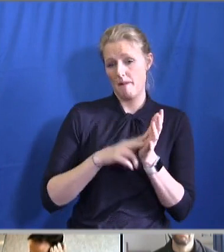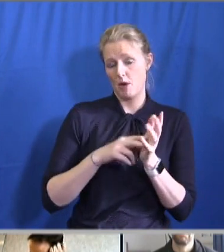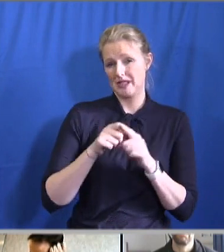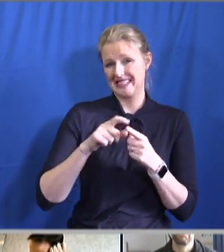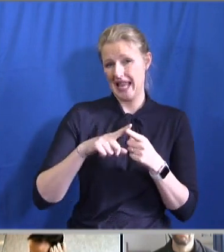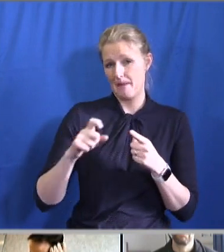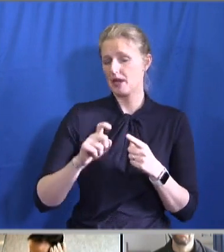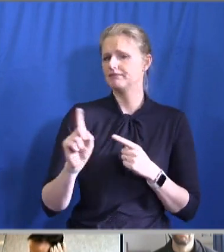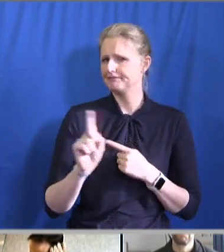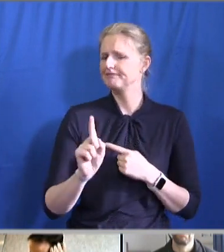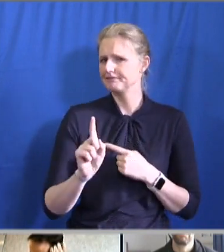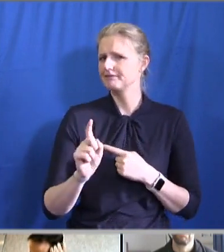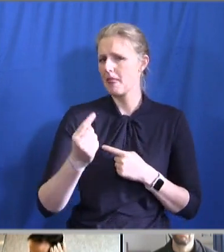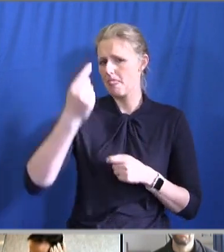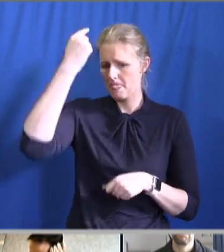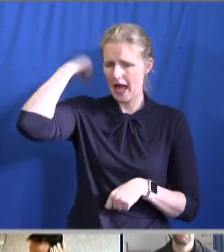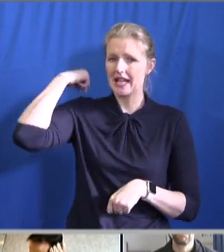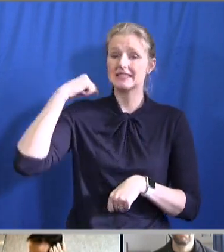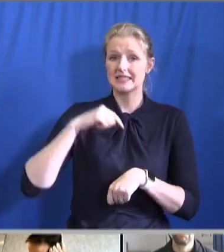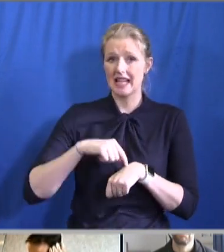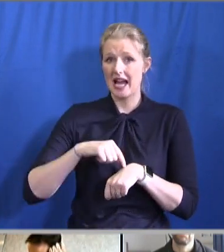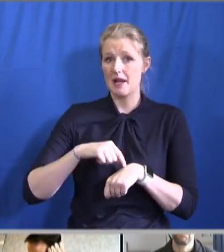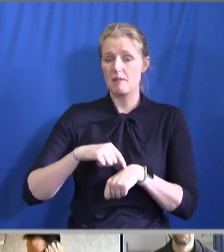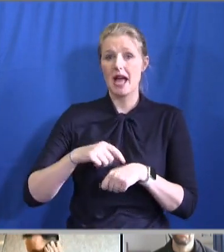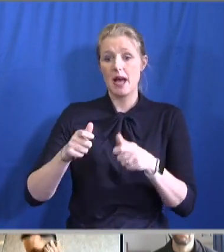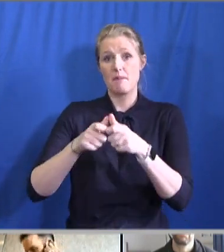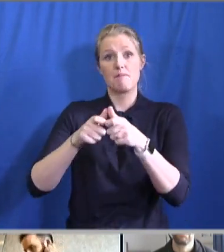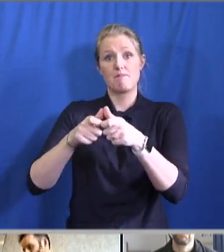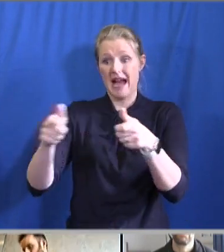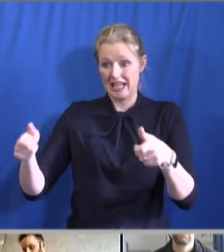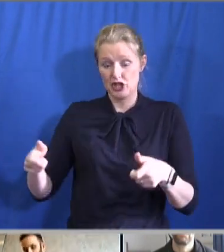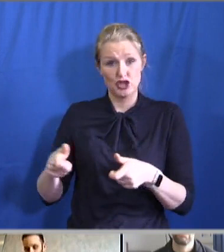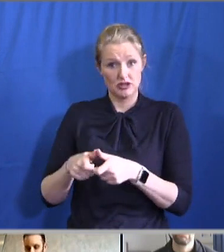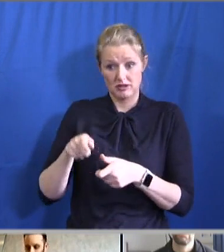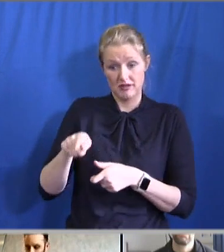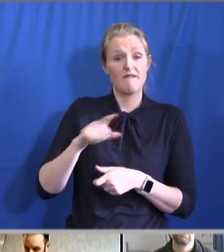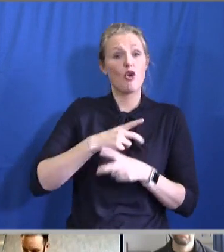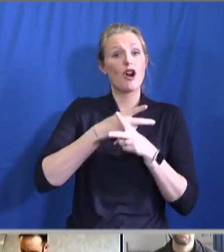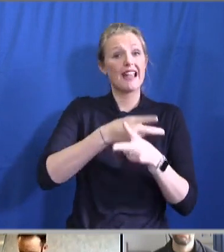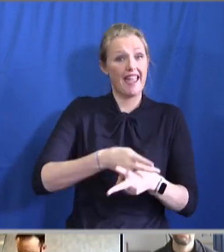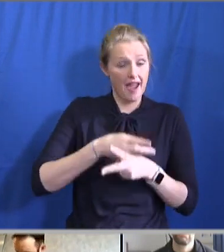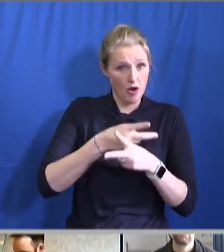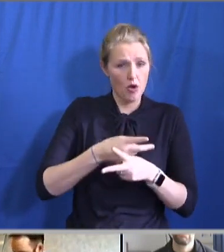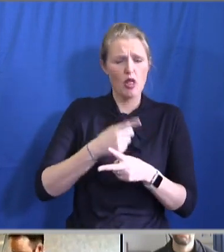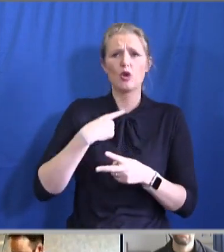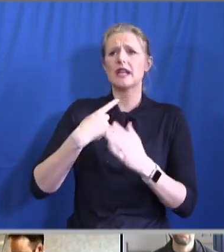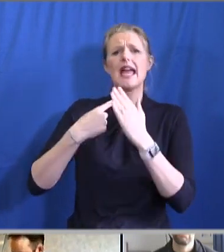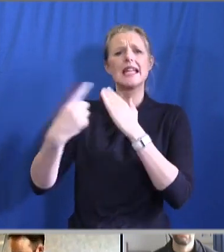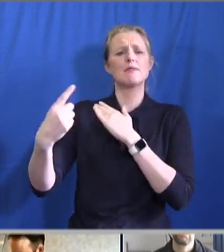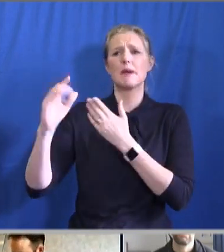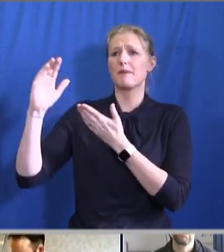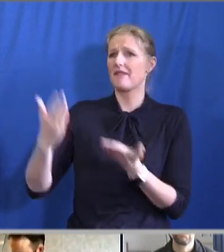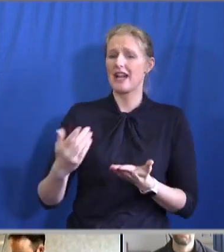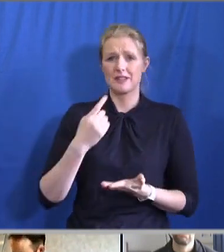high number of packages that independent providers were actually indicating they were going to have to hand back because of